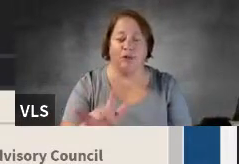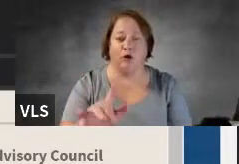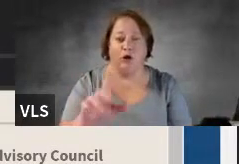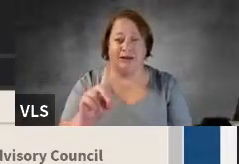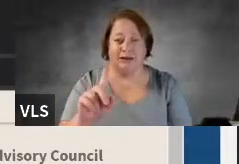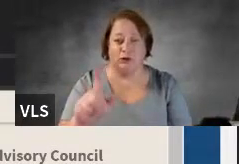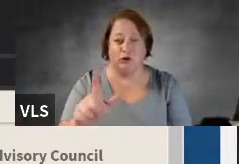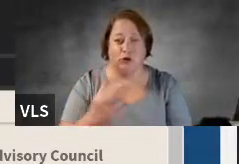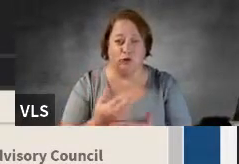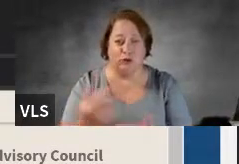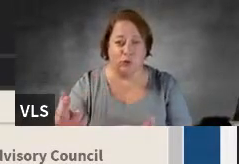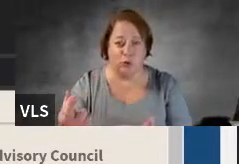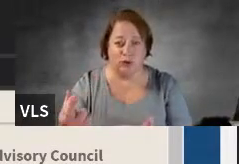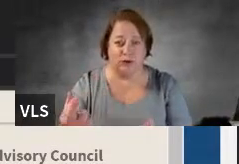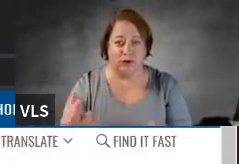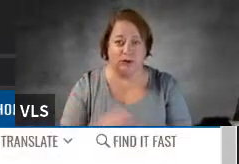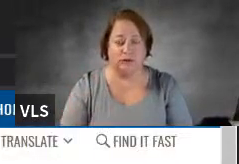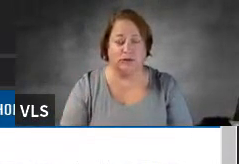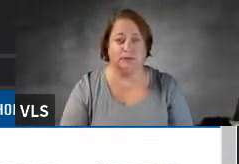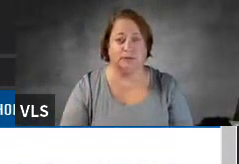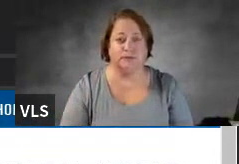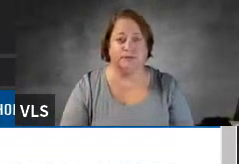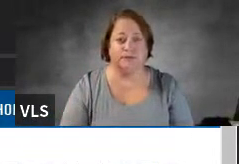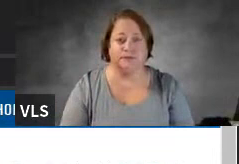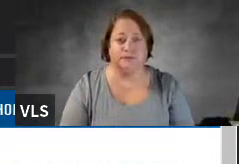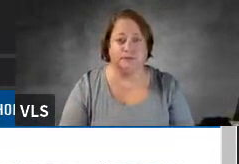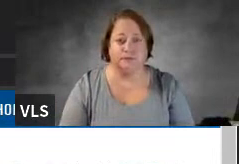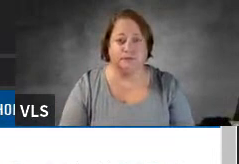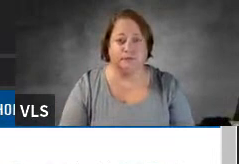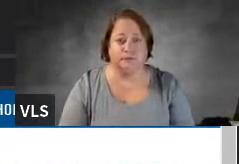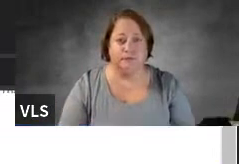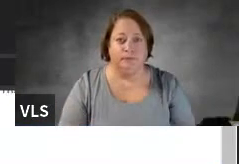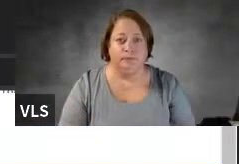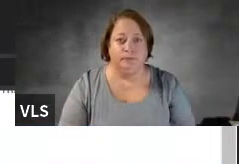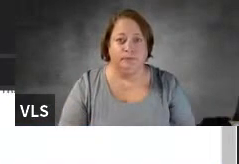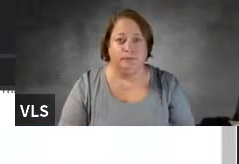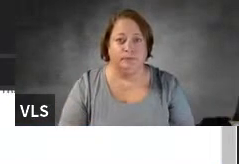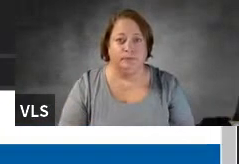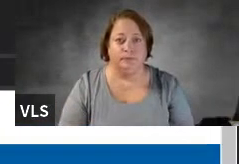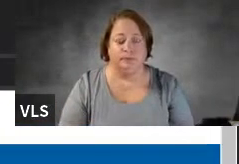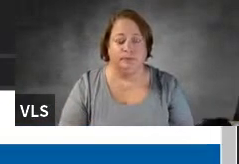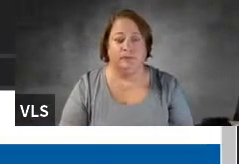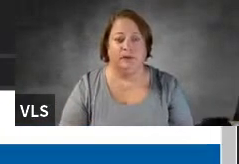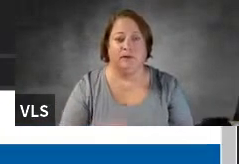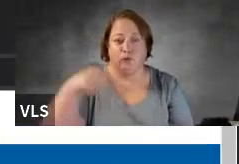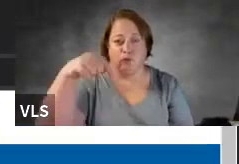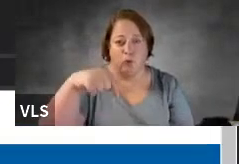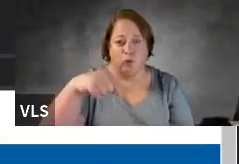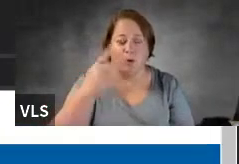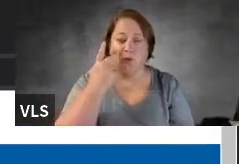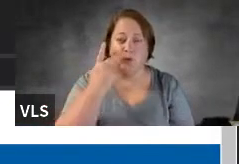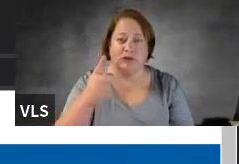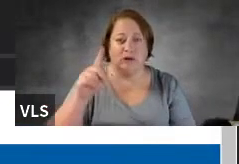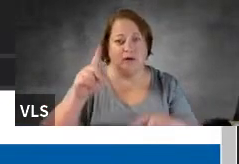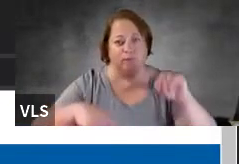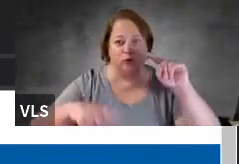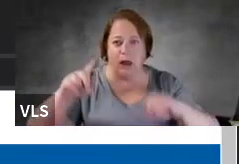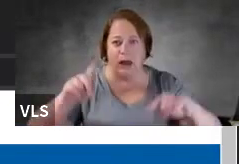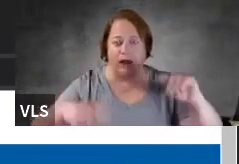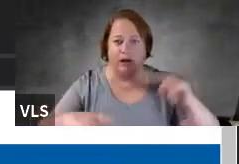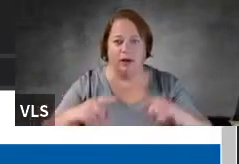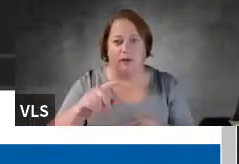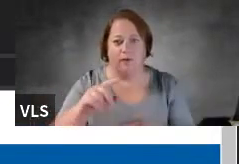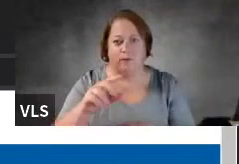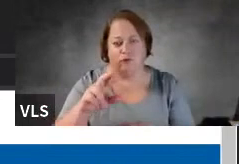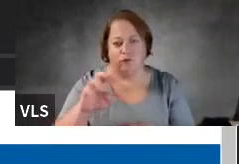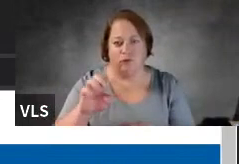learning resources, And if you scroll down, you see a variety of return to